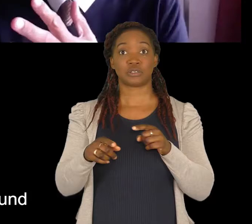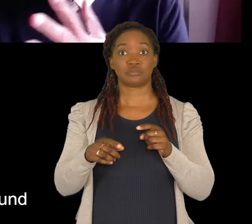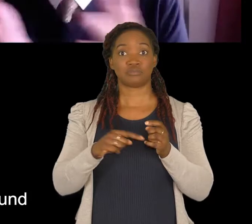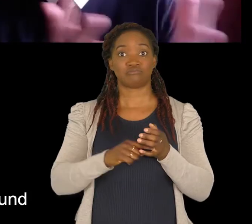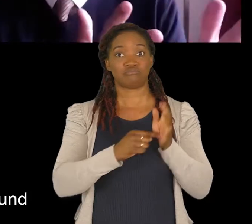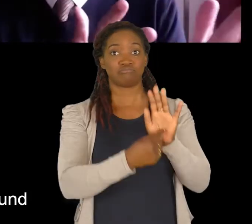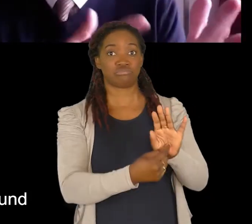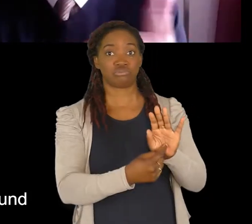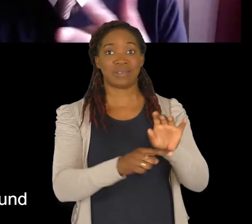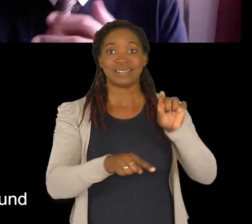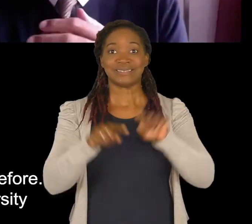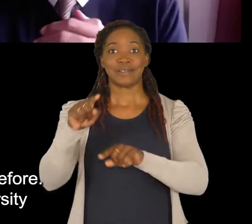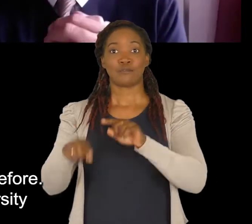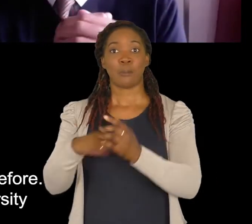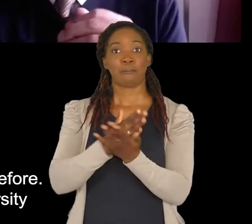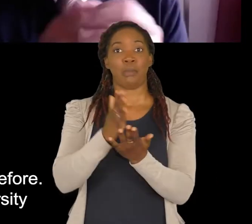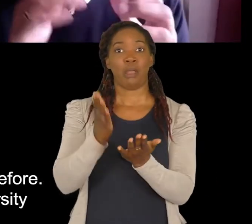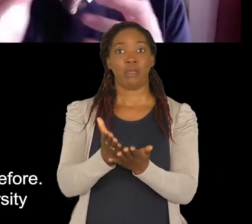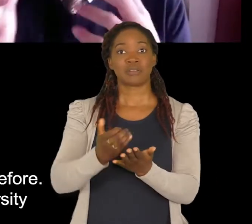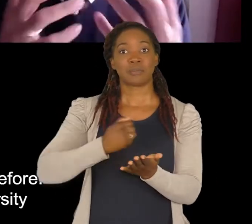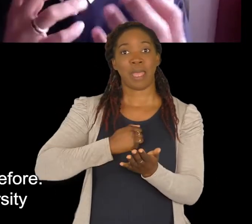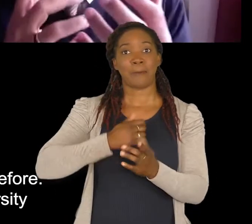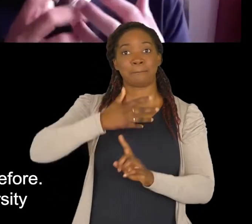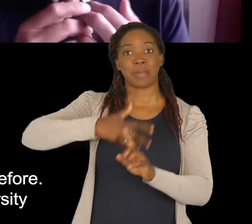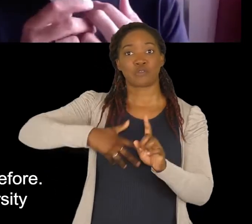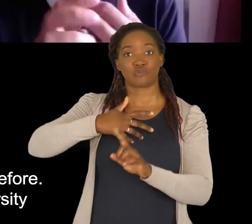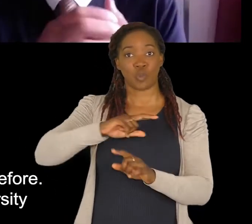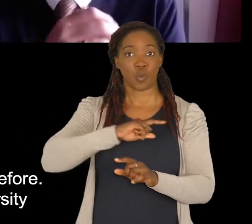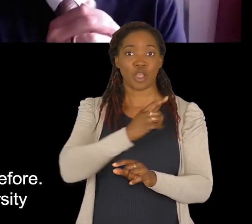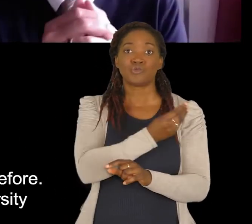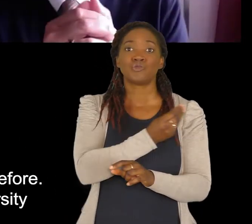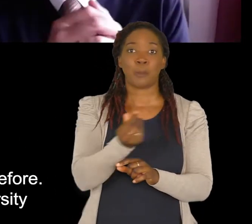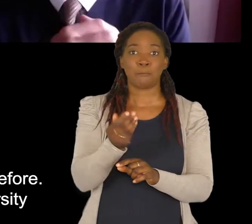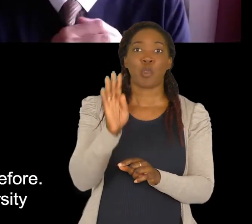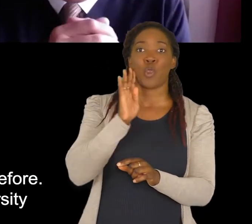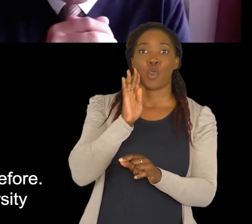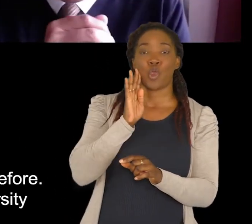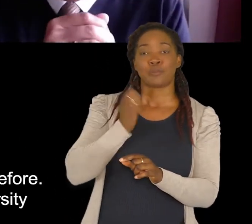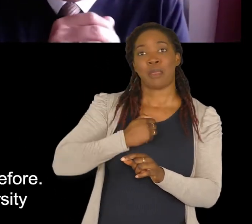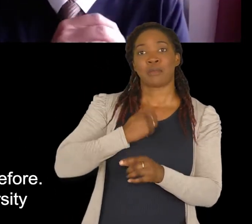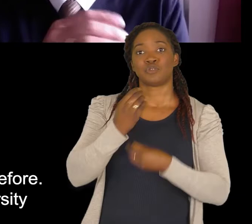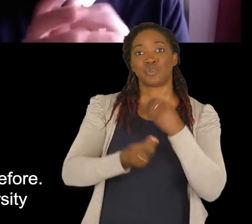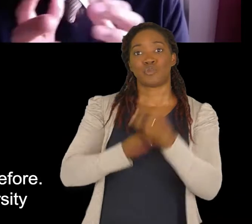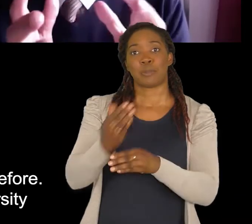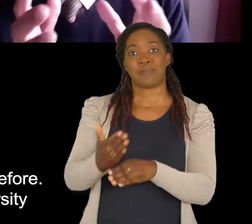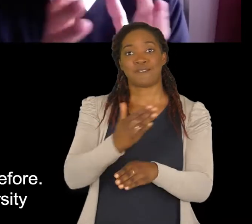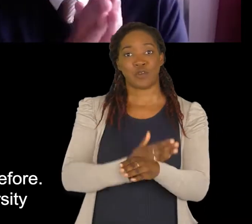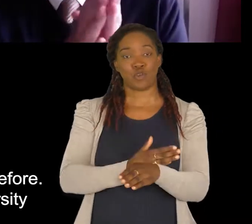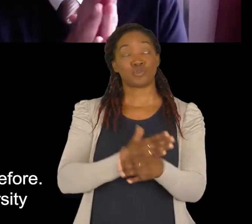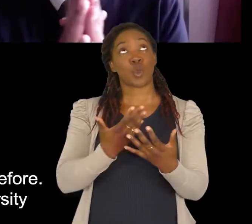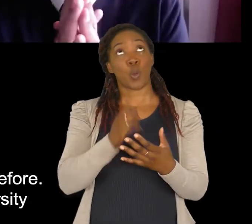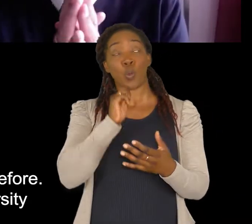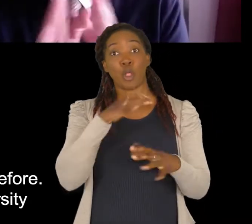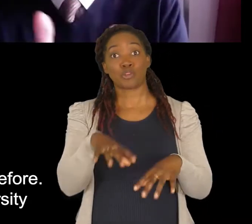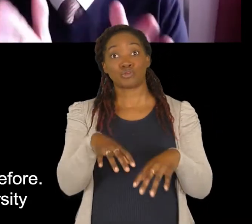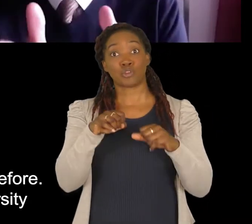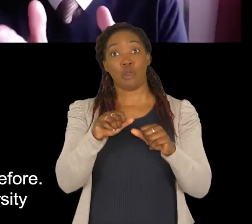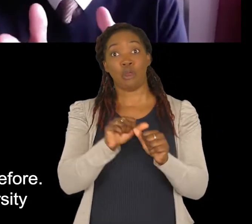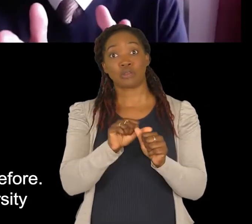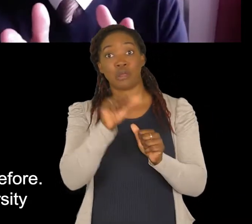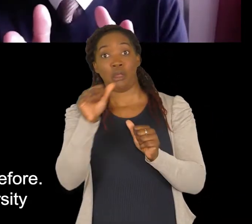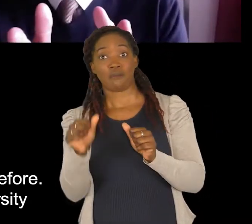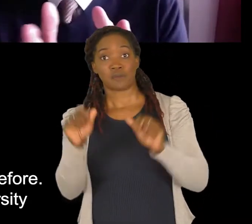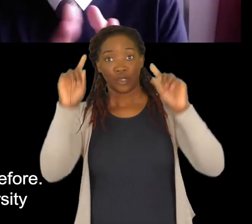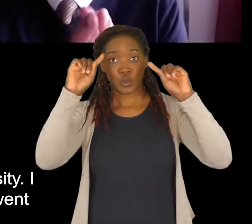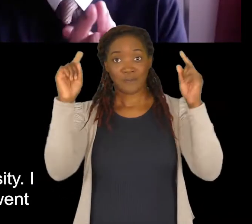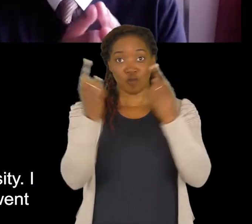different aspects of my background because some people have heard the story before. So today I'm going to start sort of just after